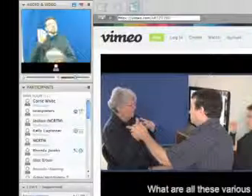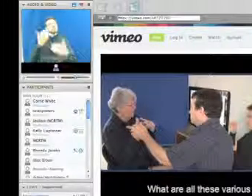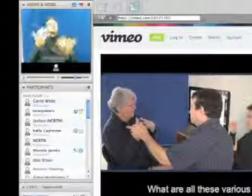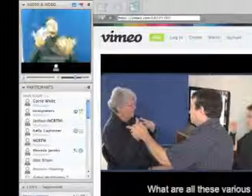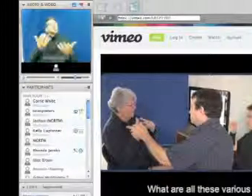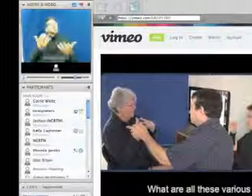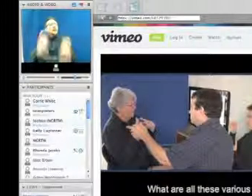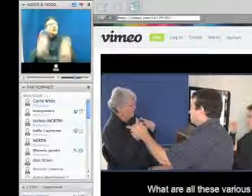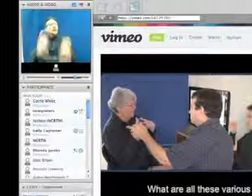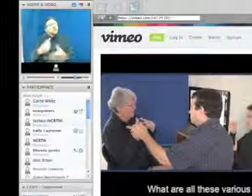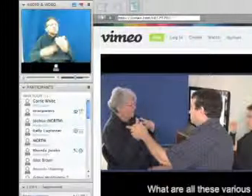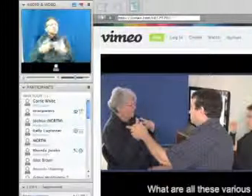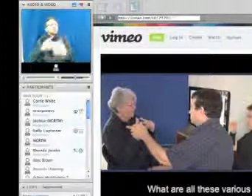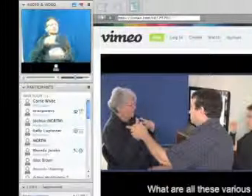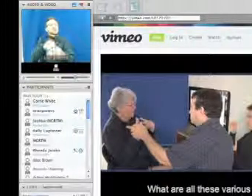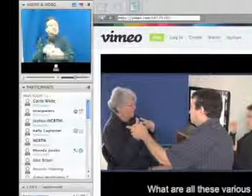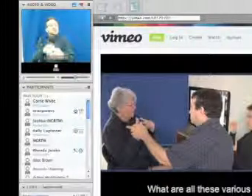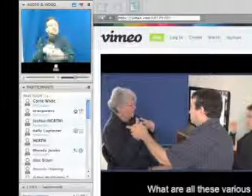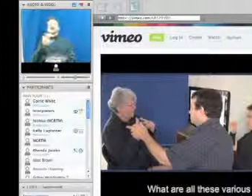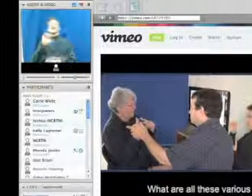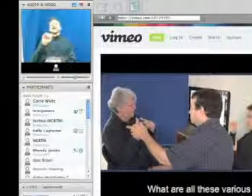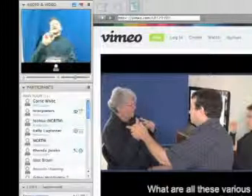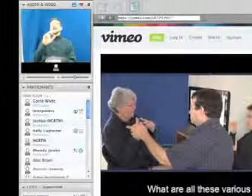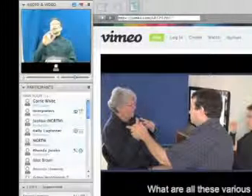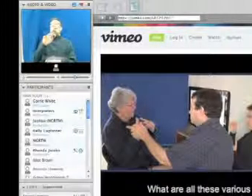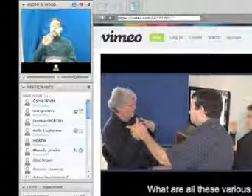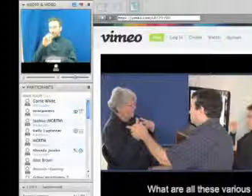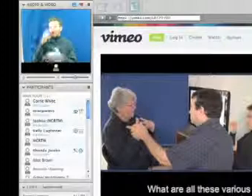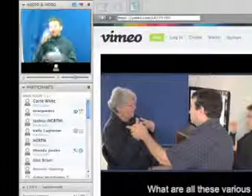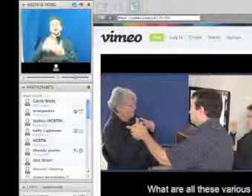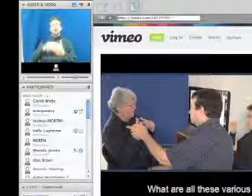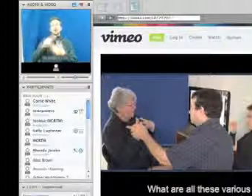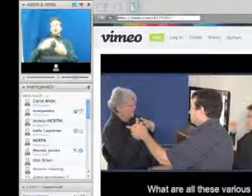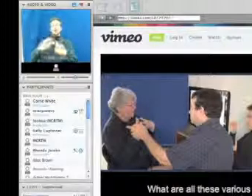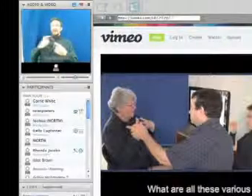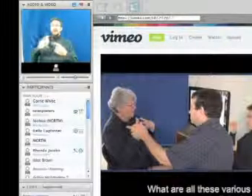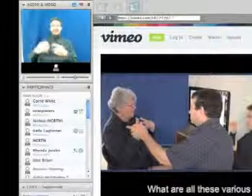Carolyn incorporated the lean in for contact signs.